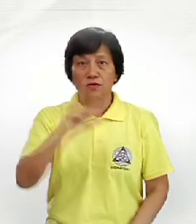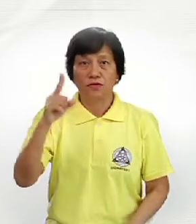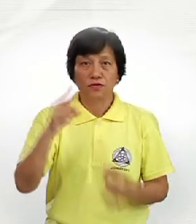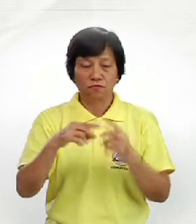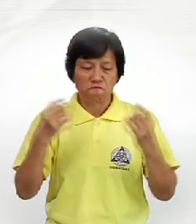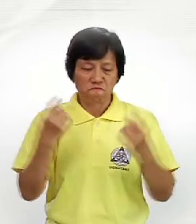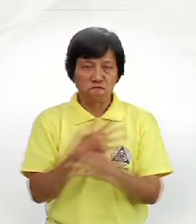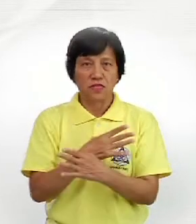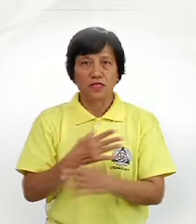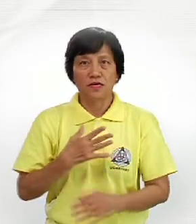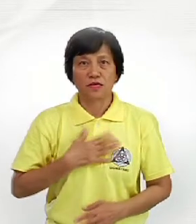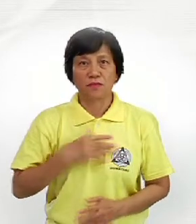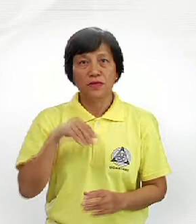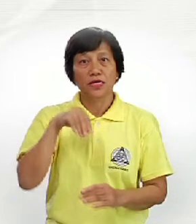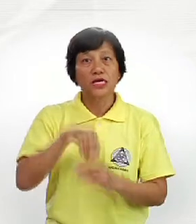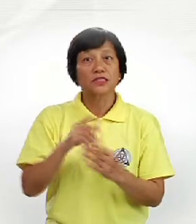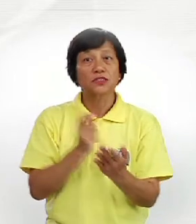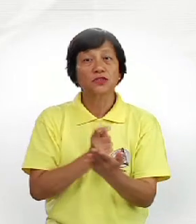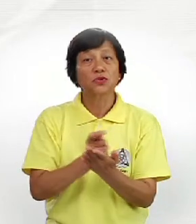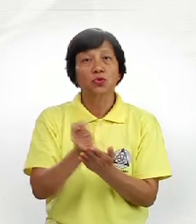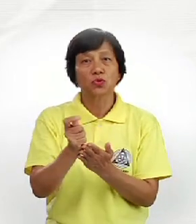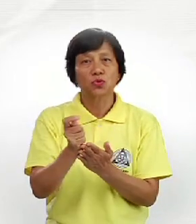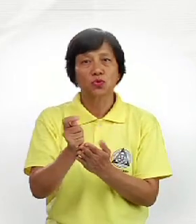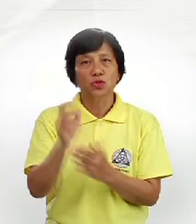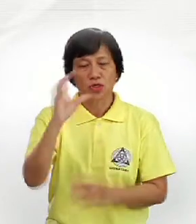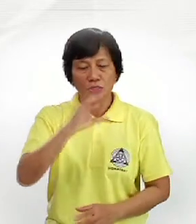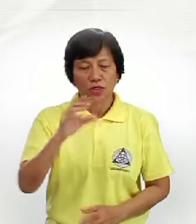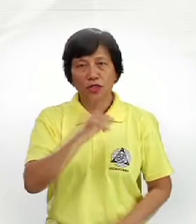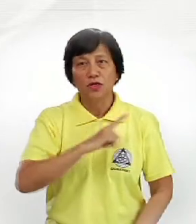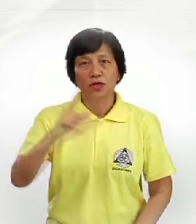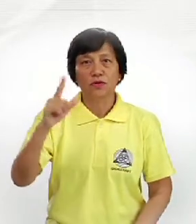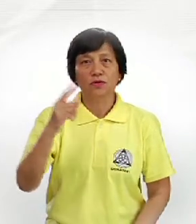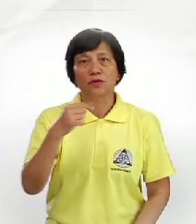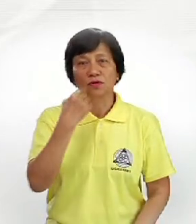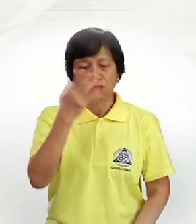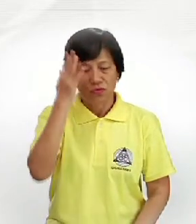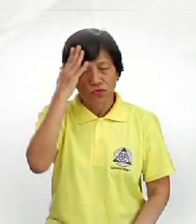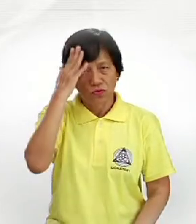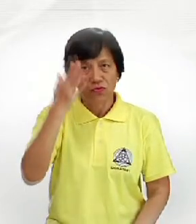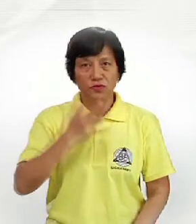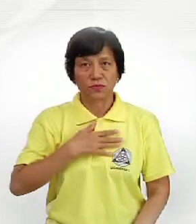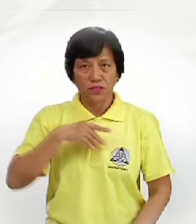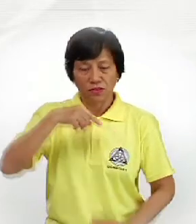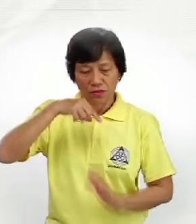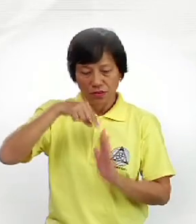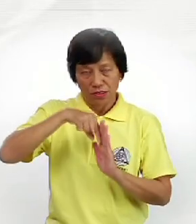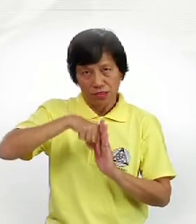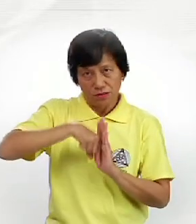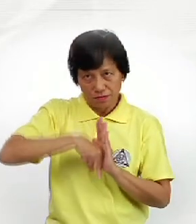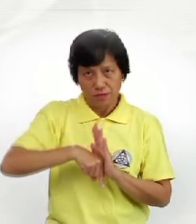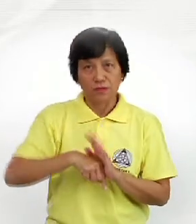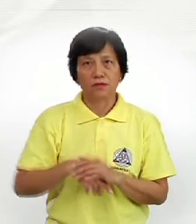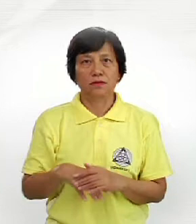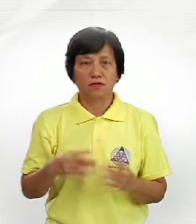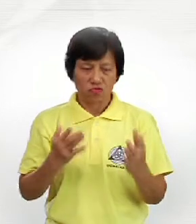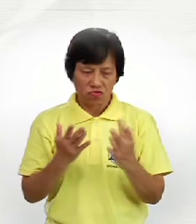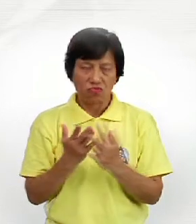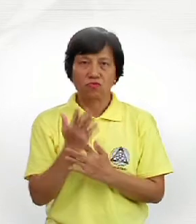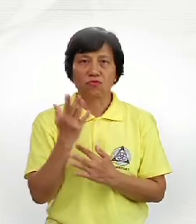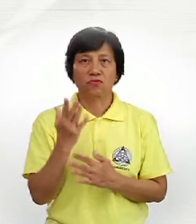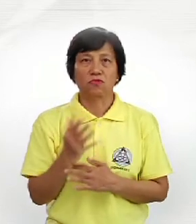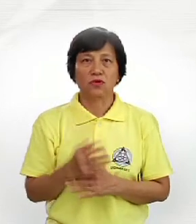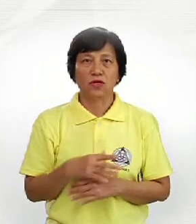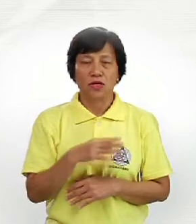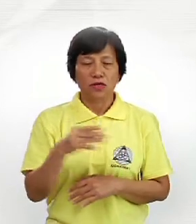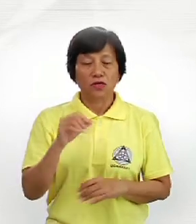vindicate me in truth, seeking the Lord who knows me through and through. And so I have the